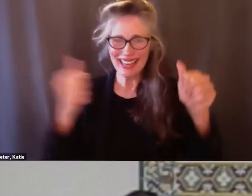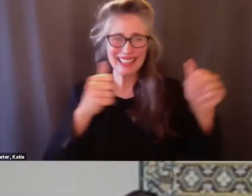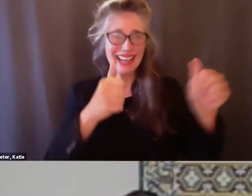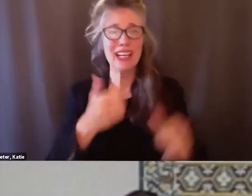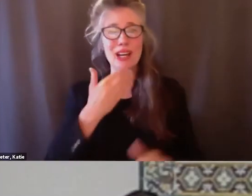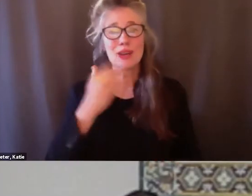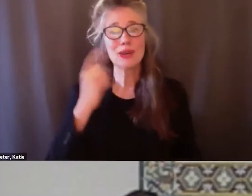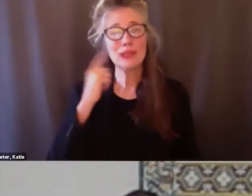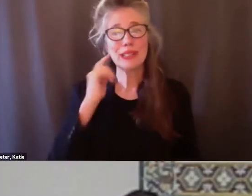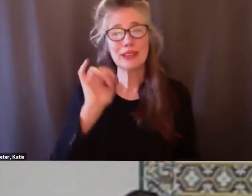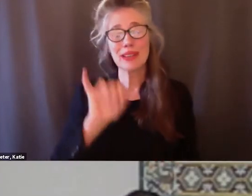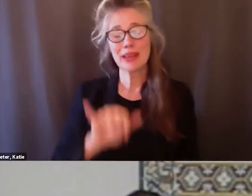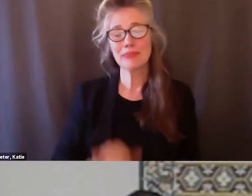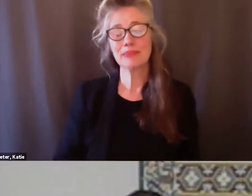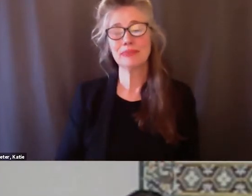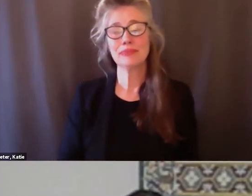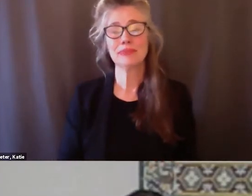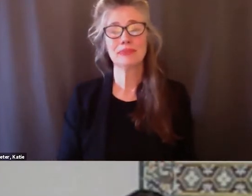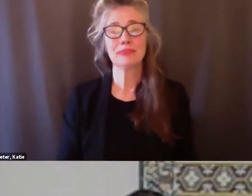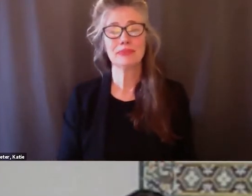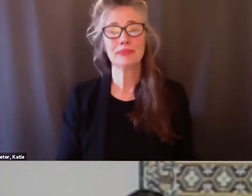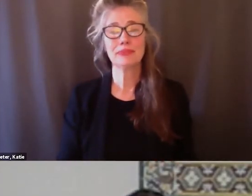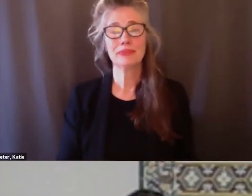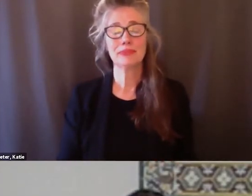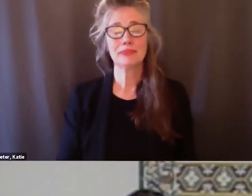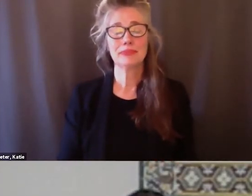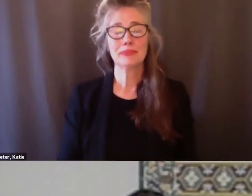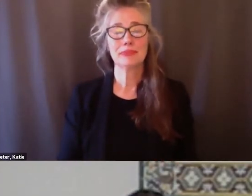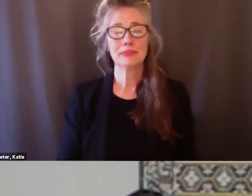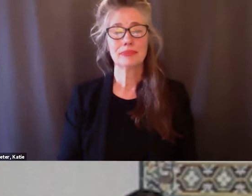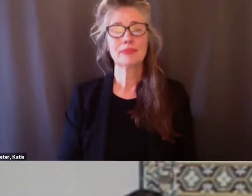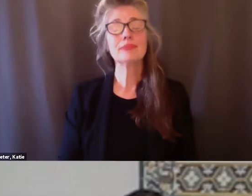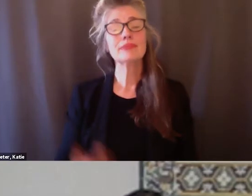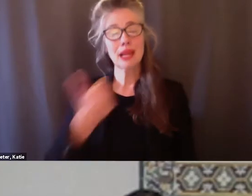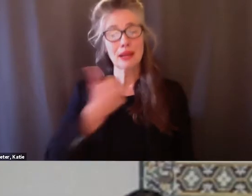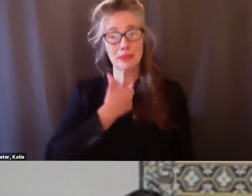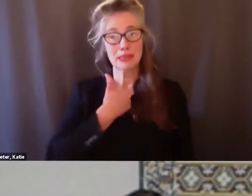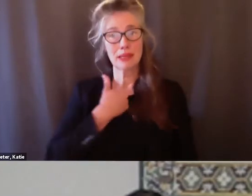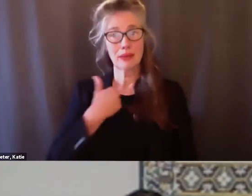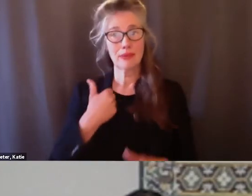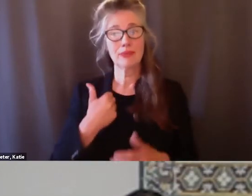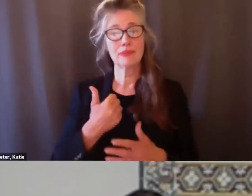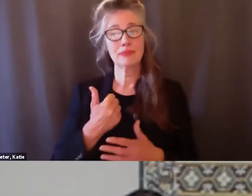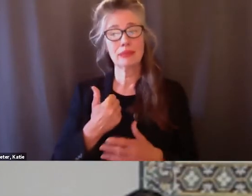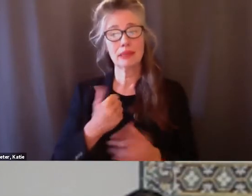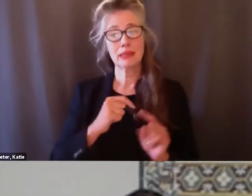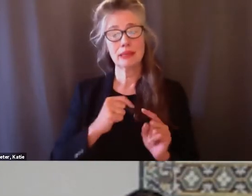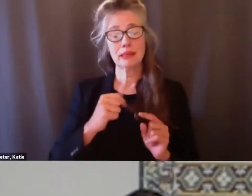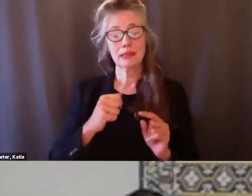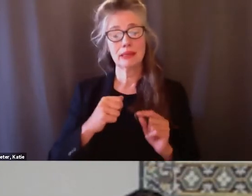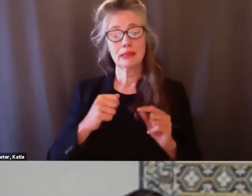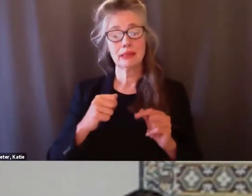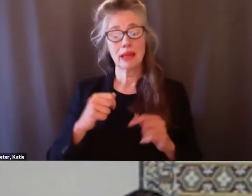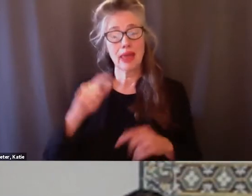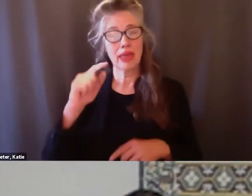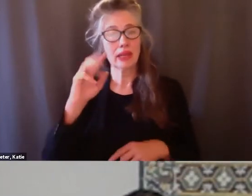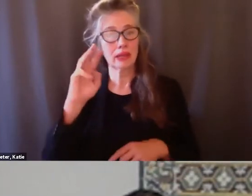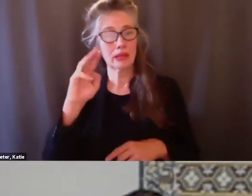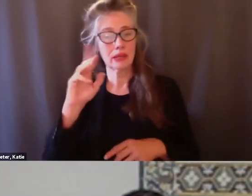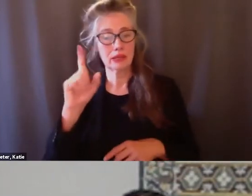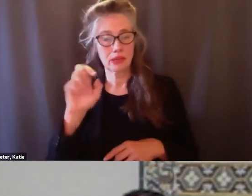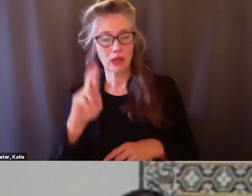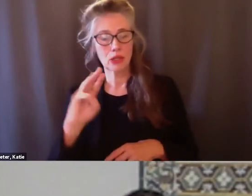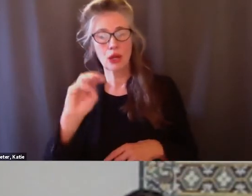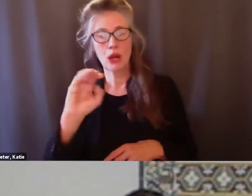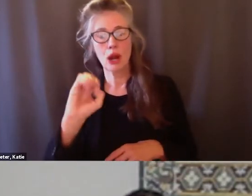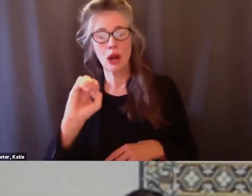that. So I first, just a couple of things. I had the opportunity, I think Dr. Maldonado mentioned one of the professional